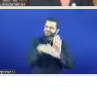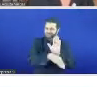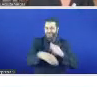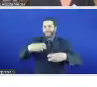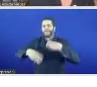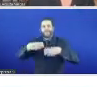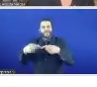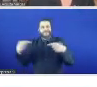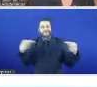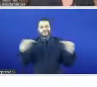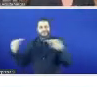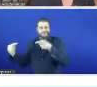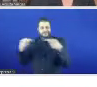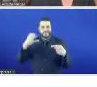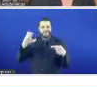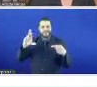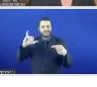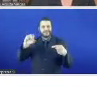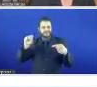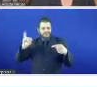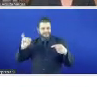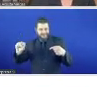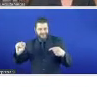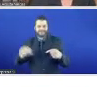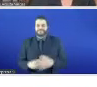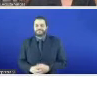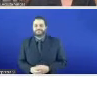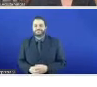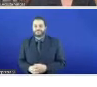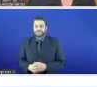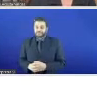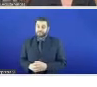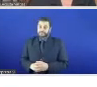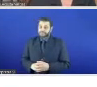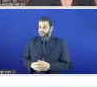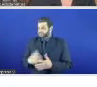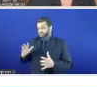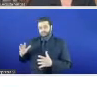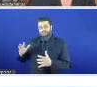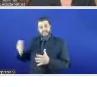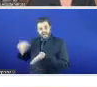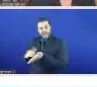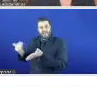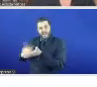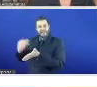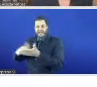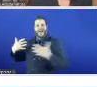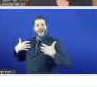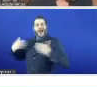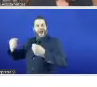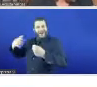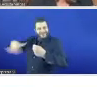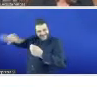women. Barriers to accessing sexual and reproductive health services have increased, and additional policing has